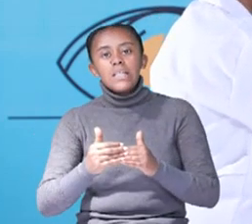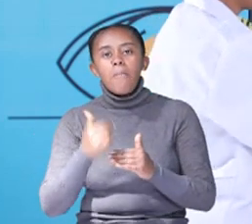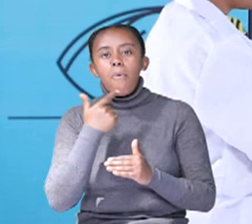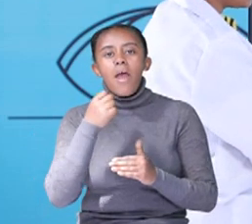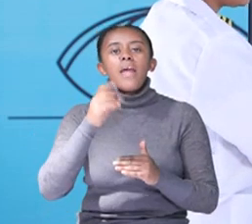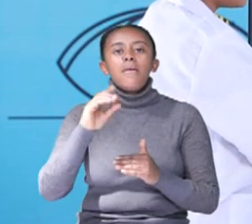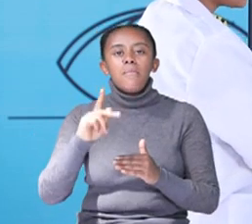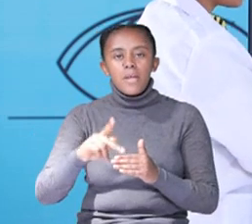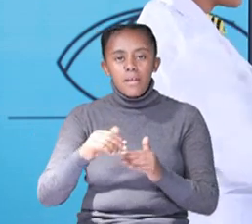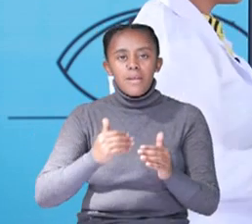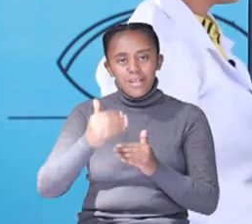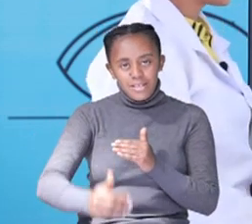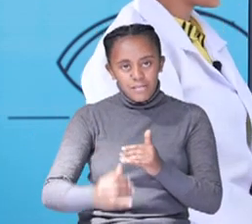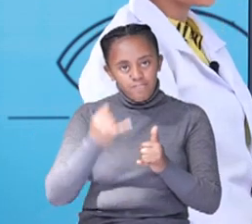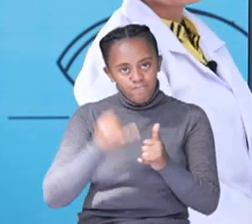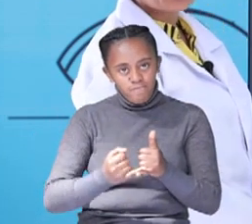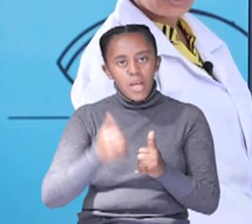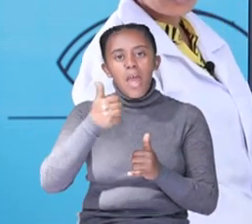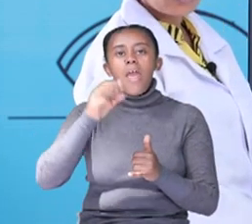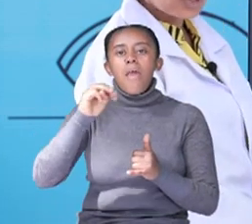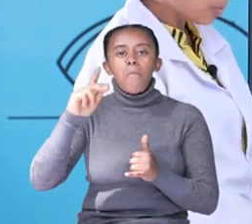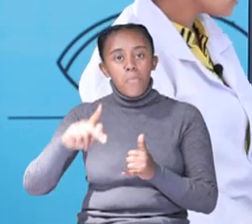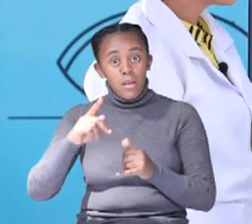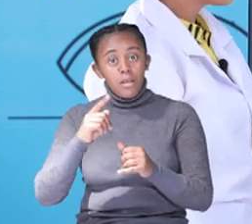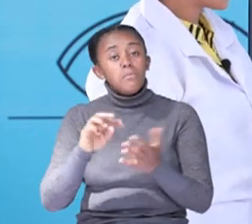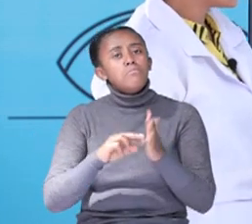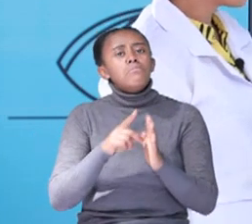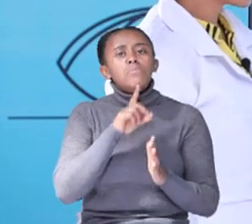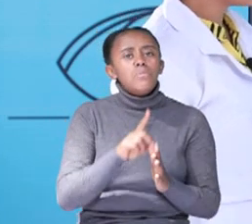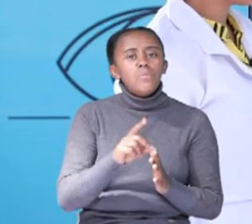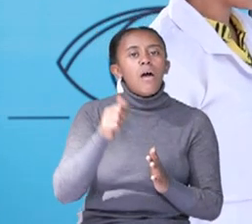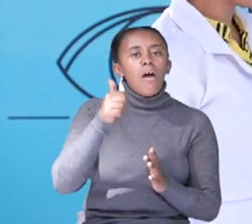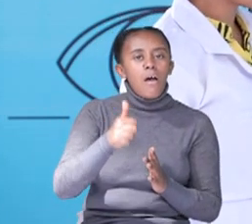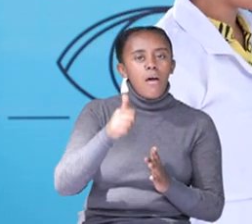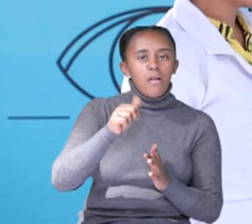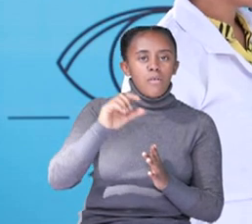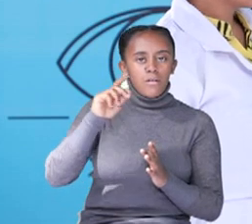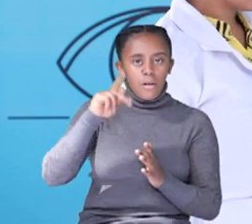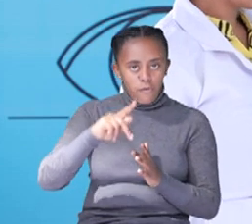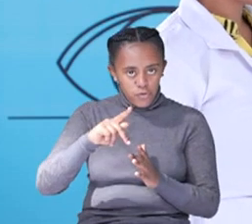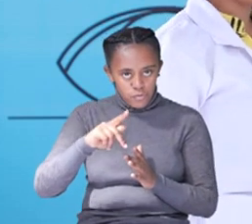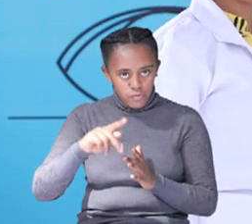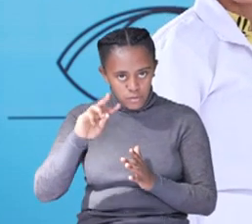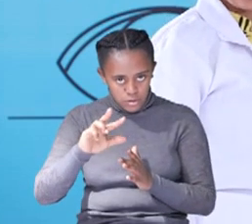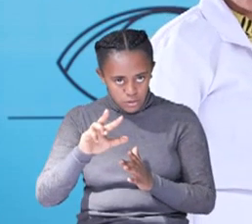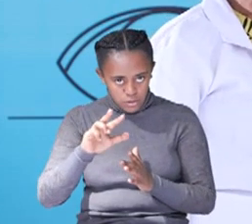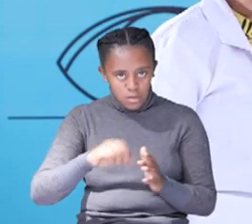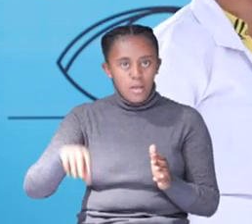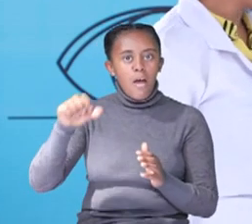is ADP, and the least one is AMP, which means adenosine triphosphate,